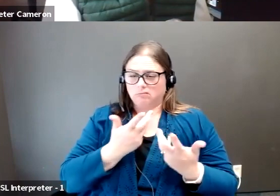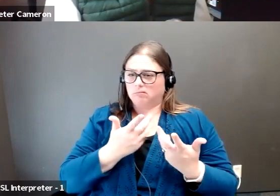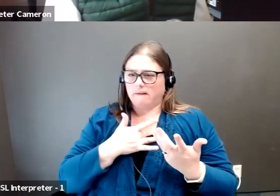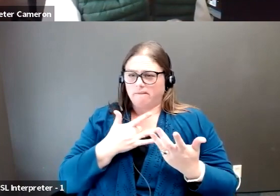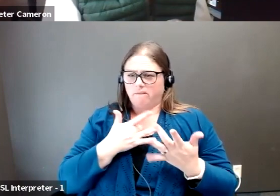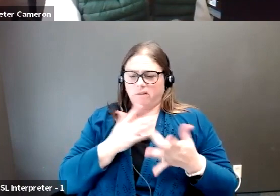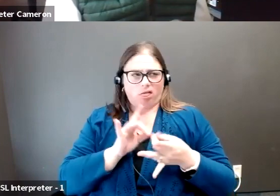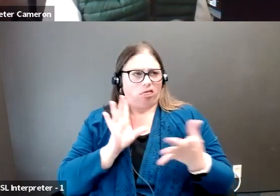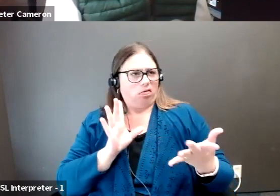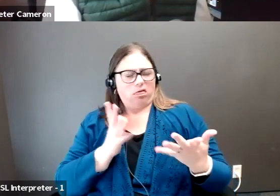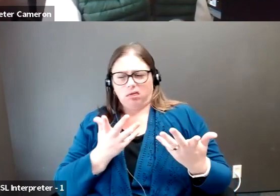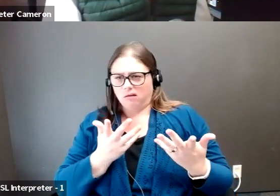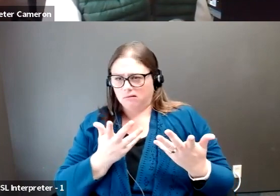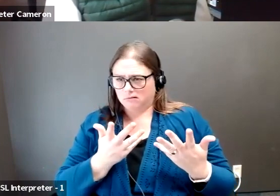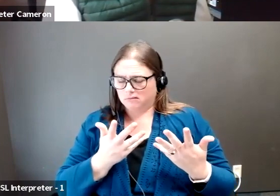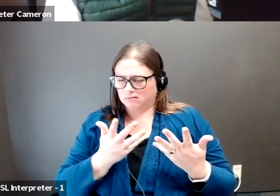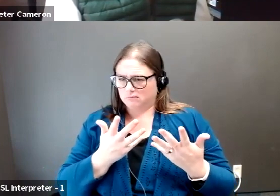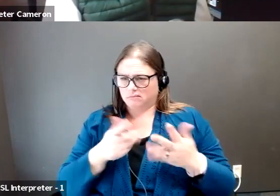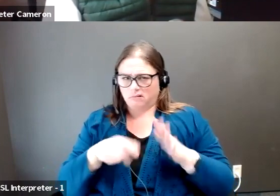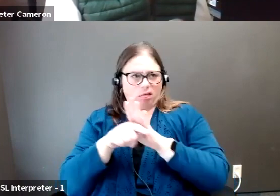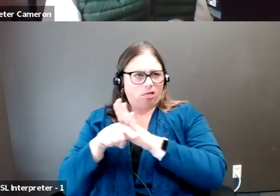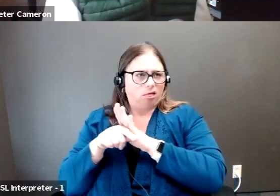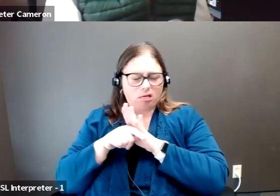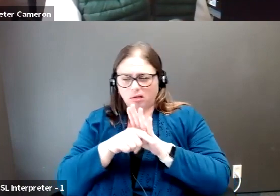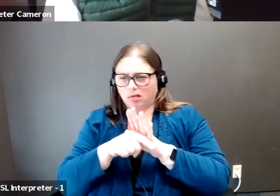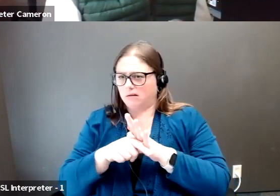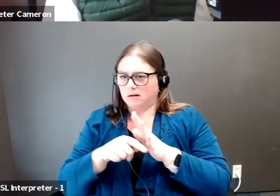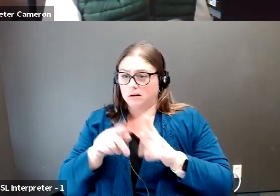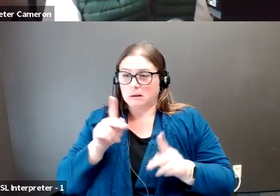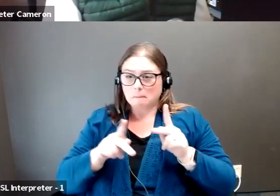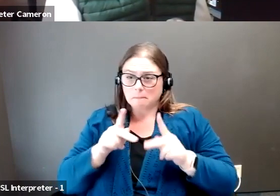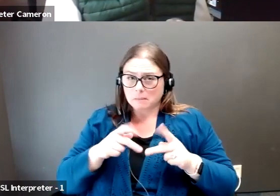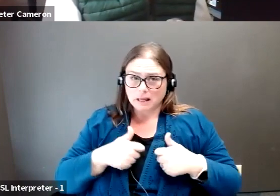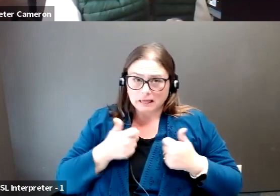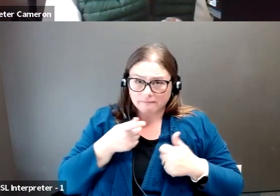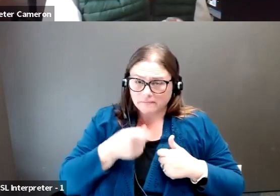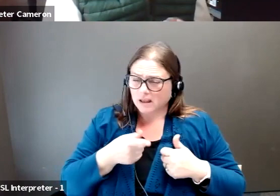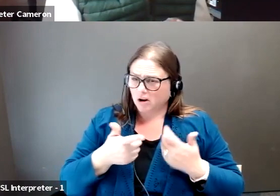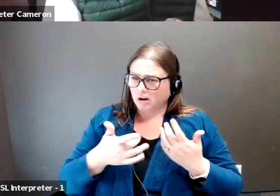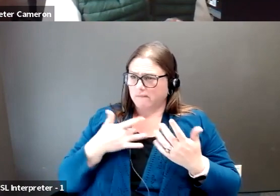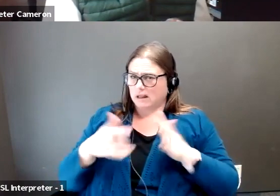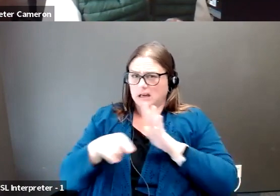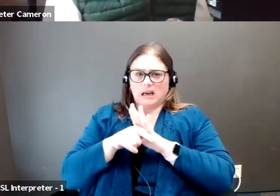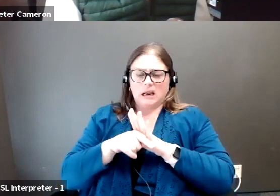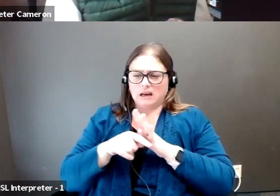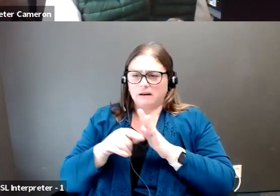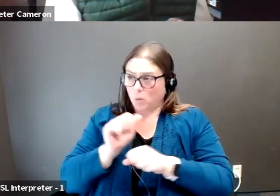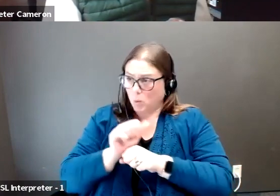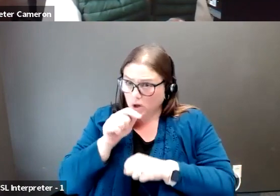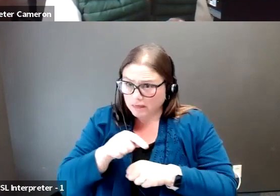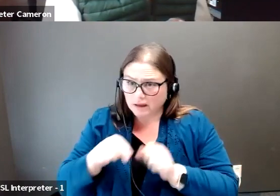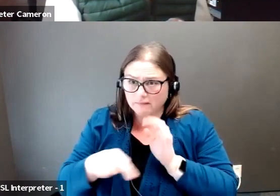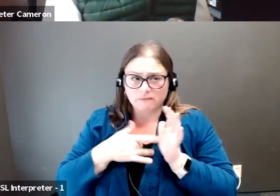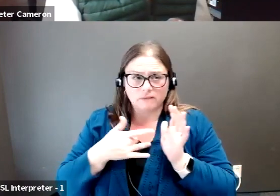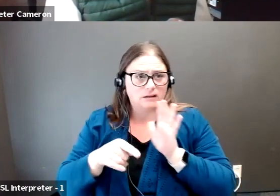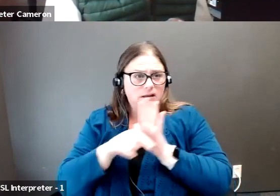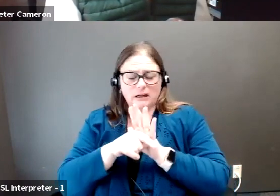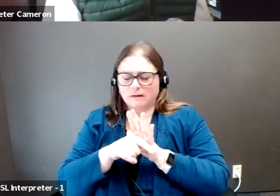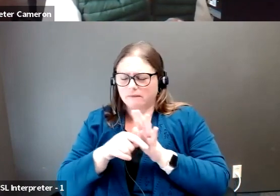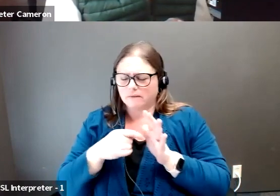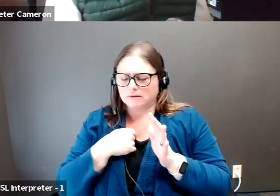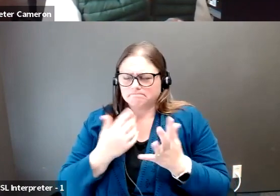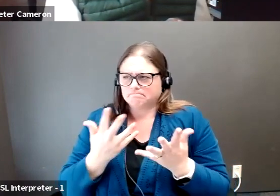It's a toxic environment for the people that live there, the people that work there. And I want to do something very different. I had